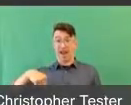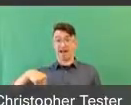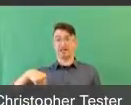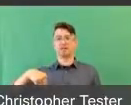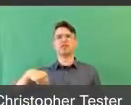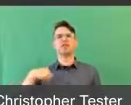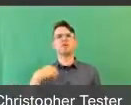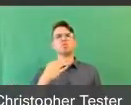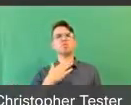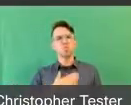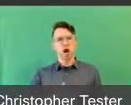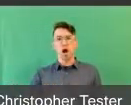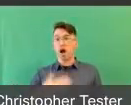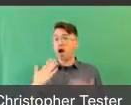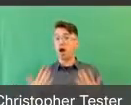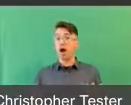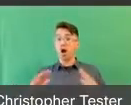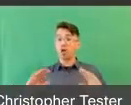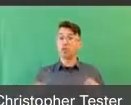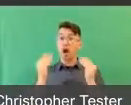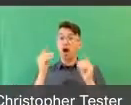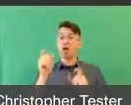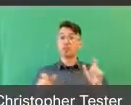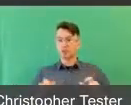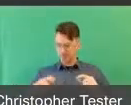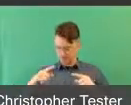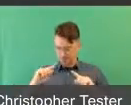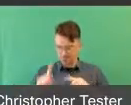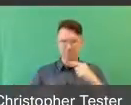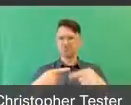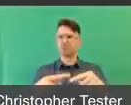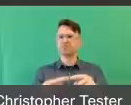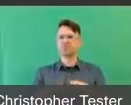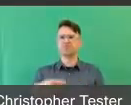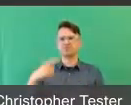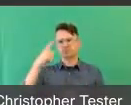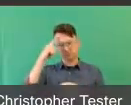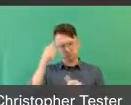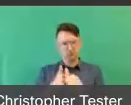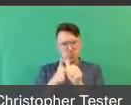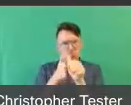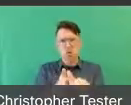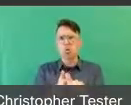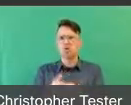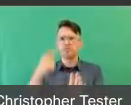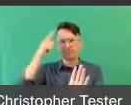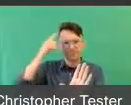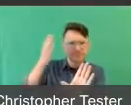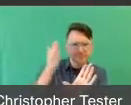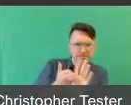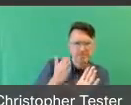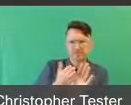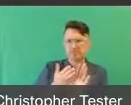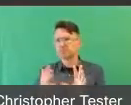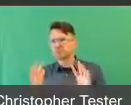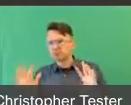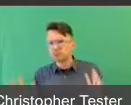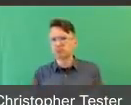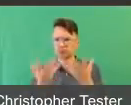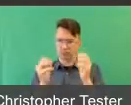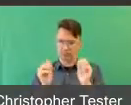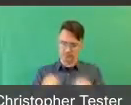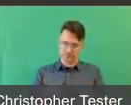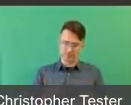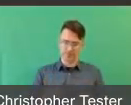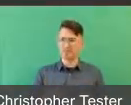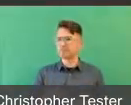for psychological support. A world where policies are sensitive to young people's needs, where services are expanded,